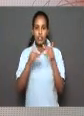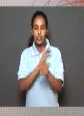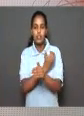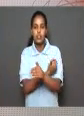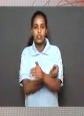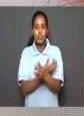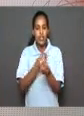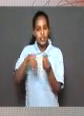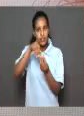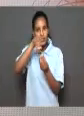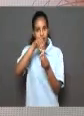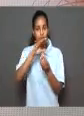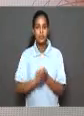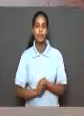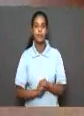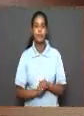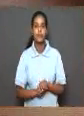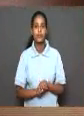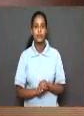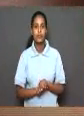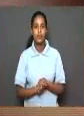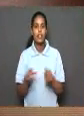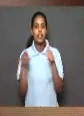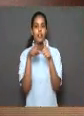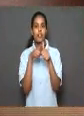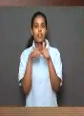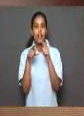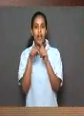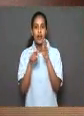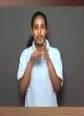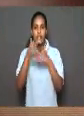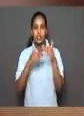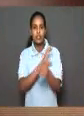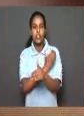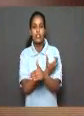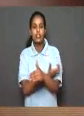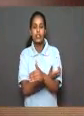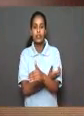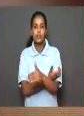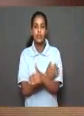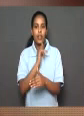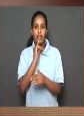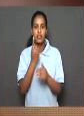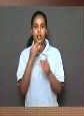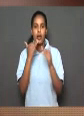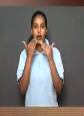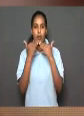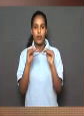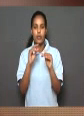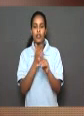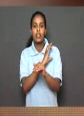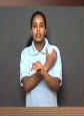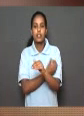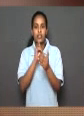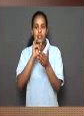ionization energy increases. The first ionization energy is the